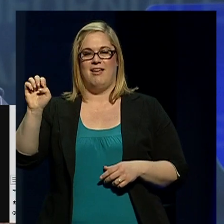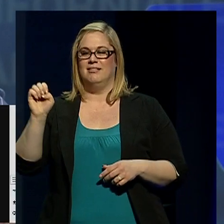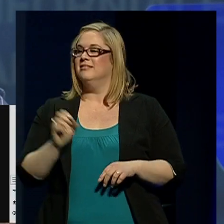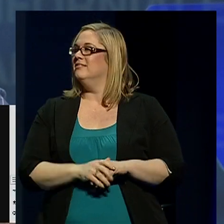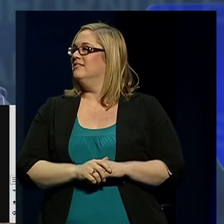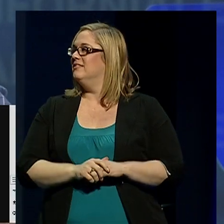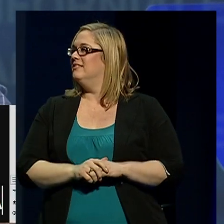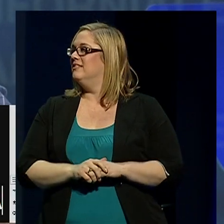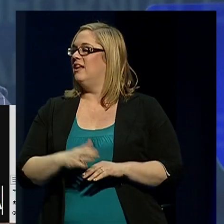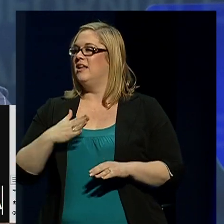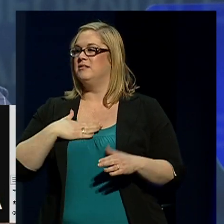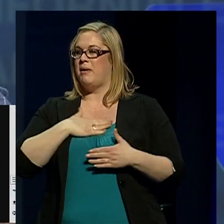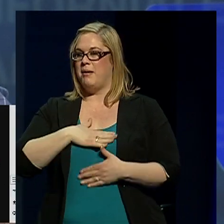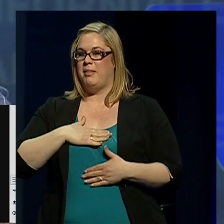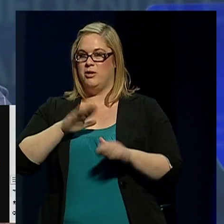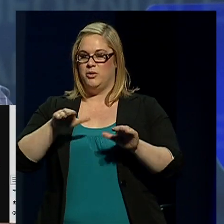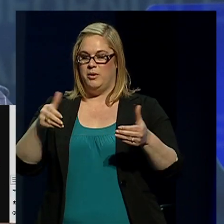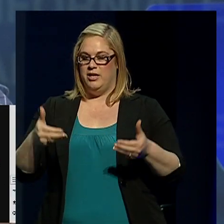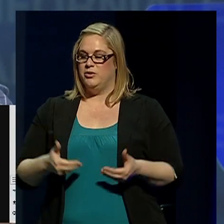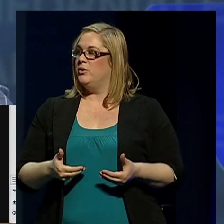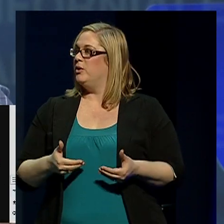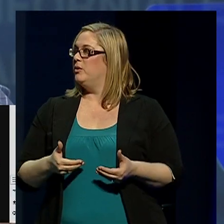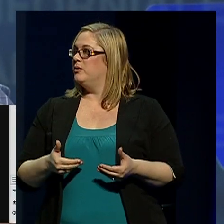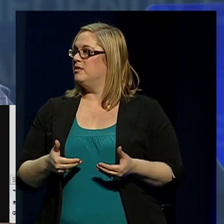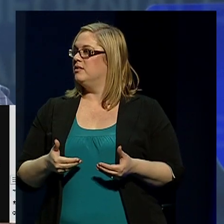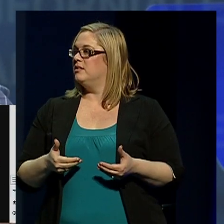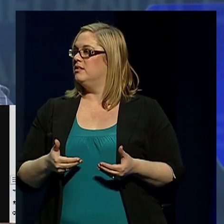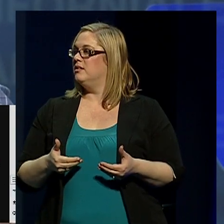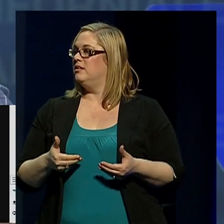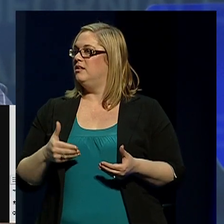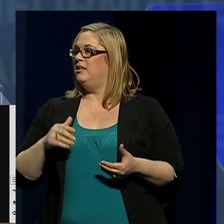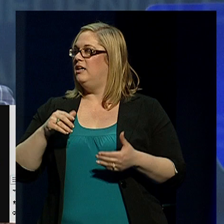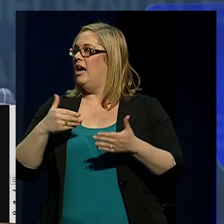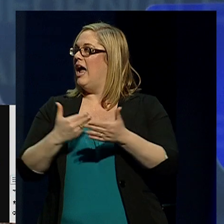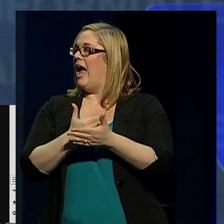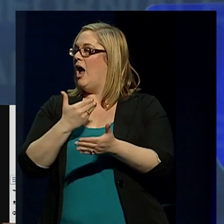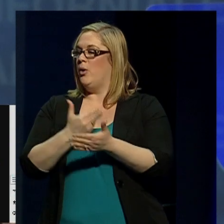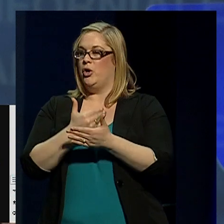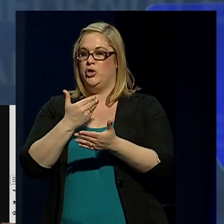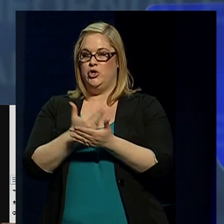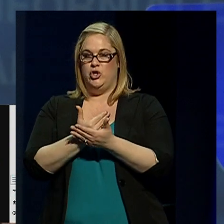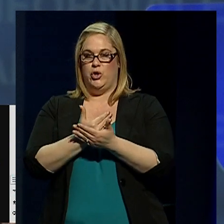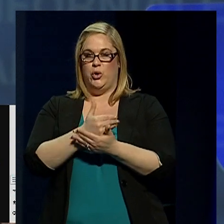Anyway, it's a pleasure to introduce our new Attorney General,